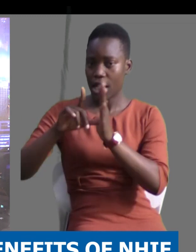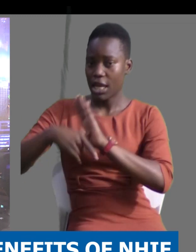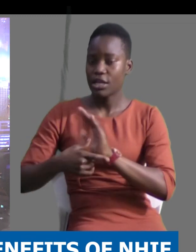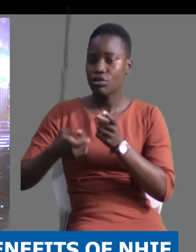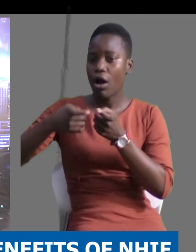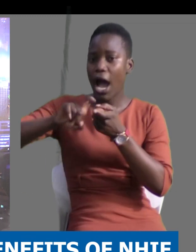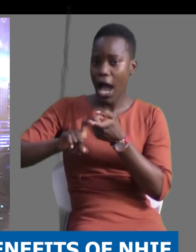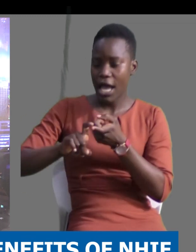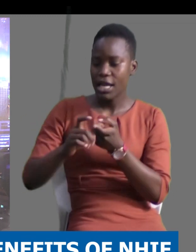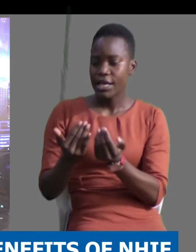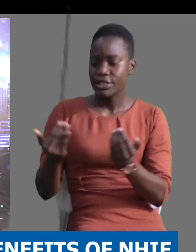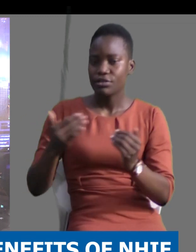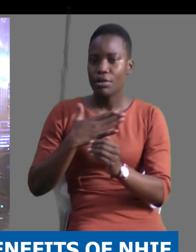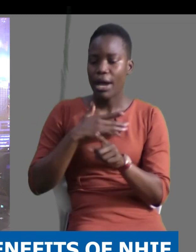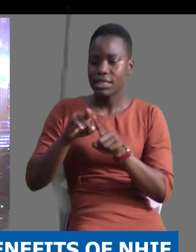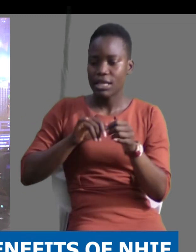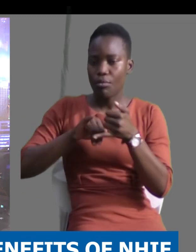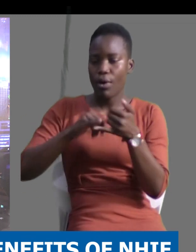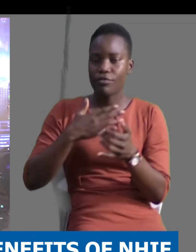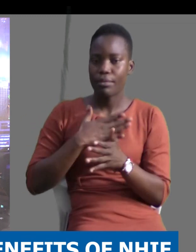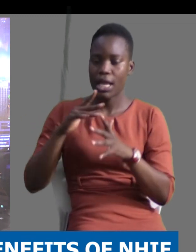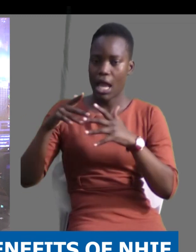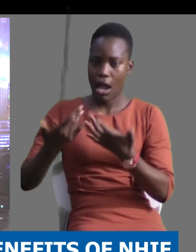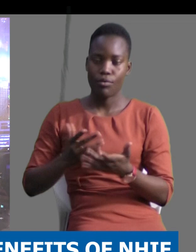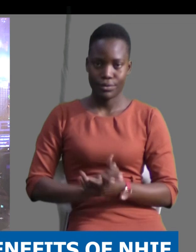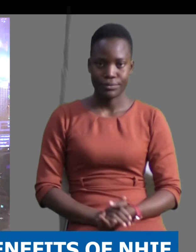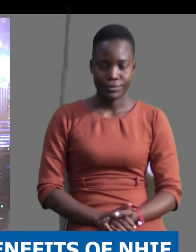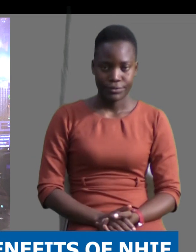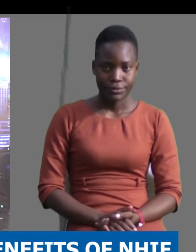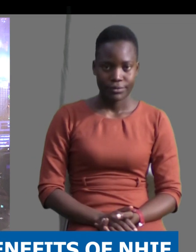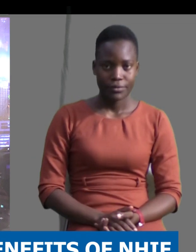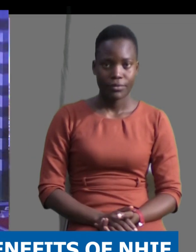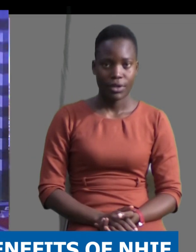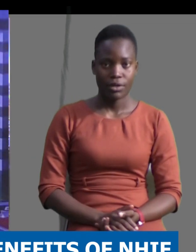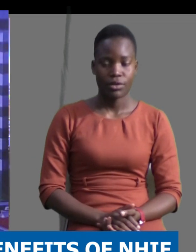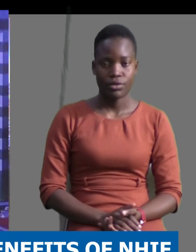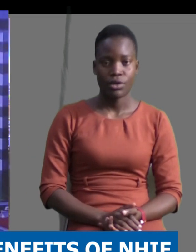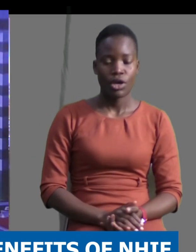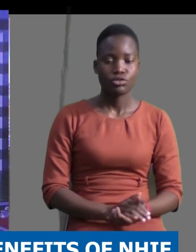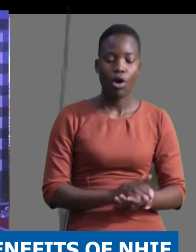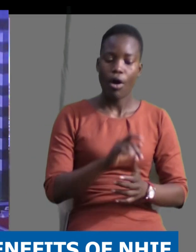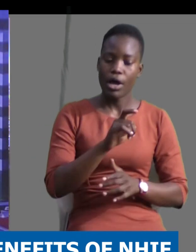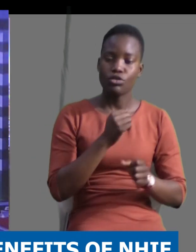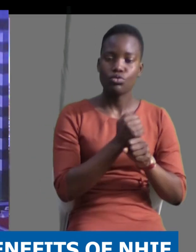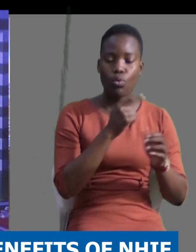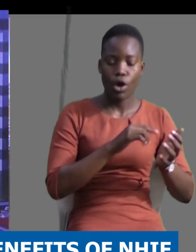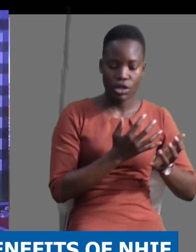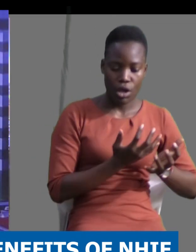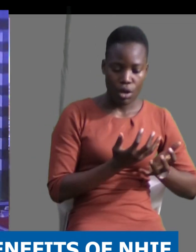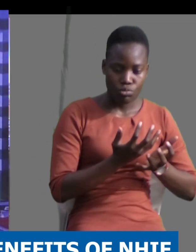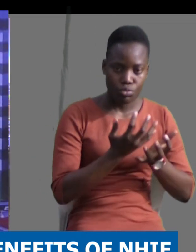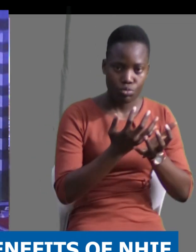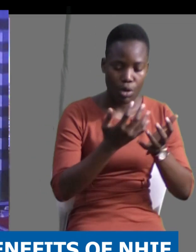children later on. How do I add more dependents onto my cover? Yeah, that one all you do is just come